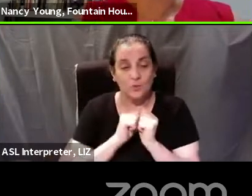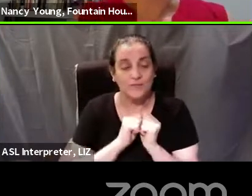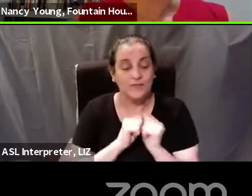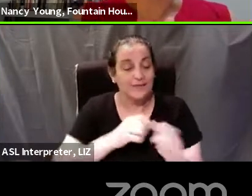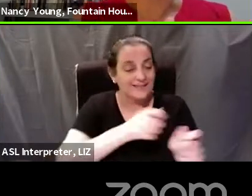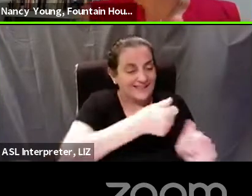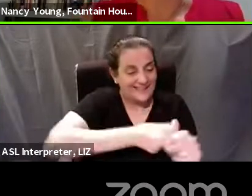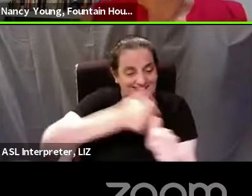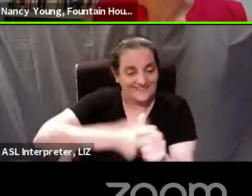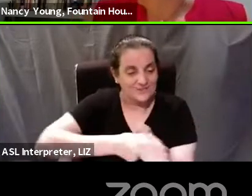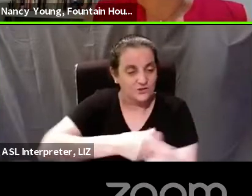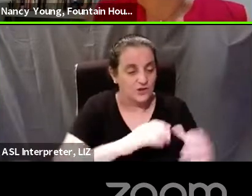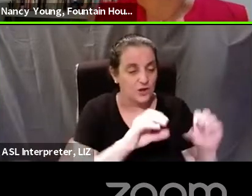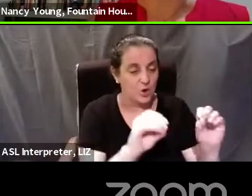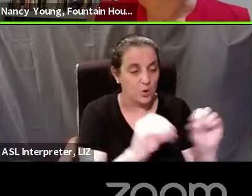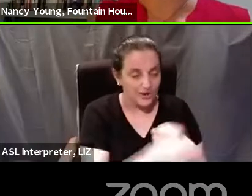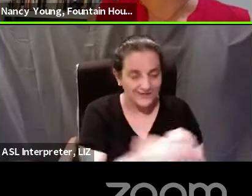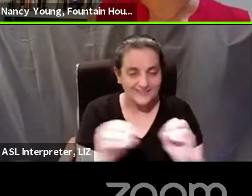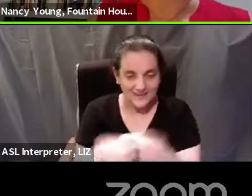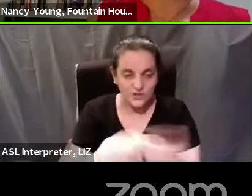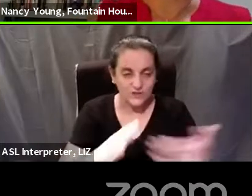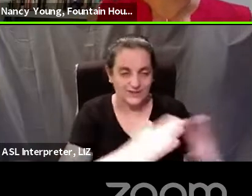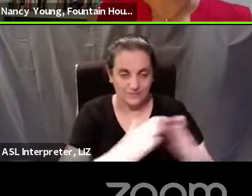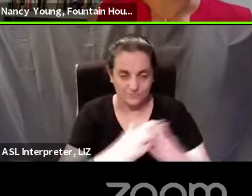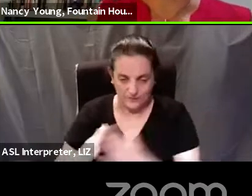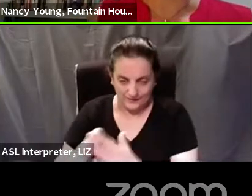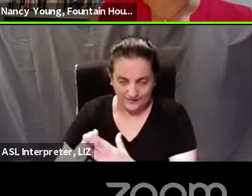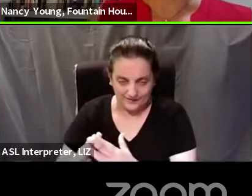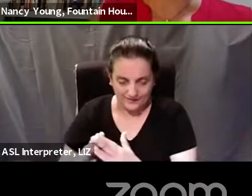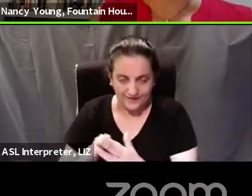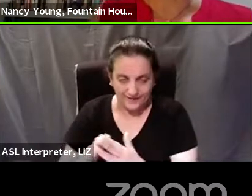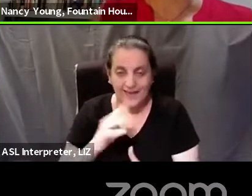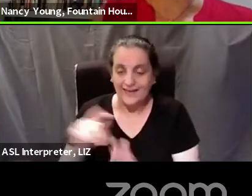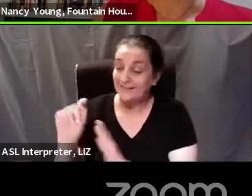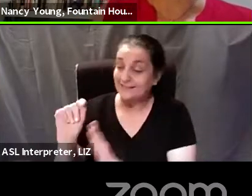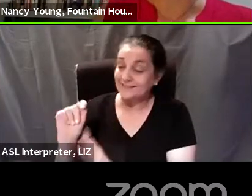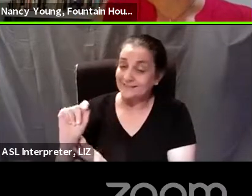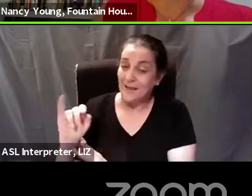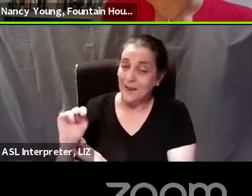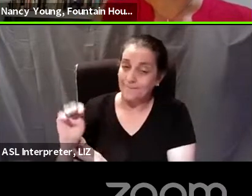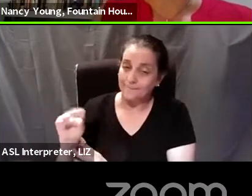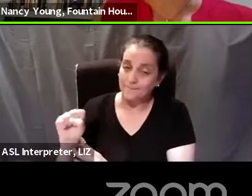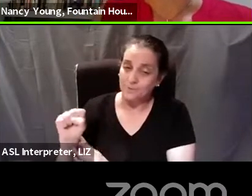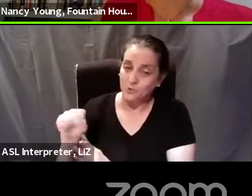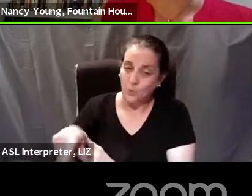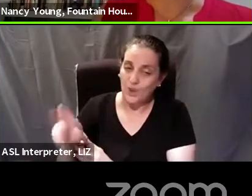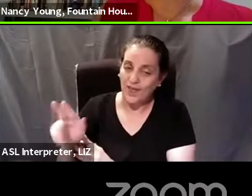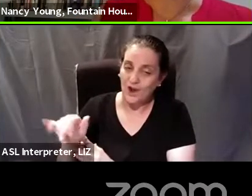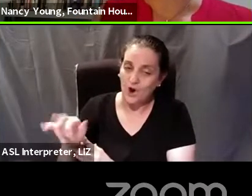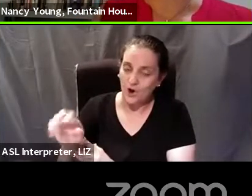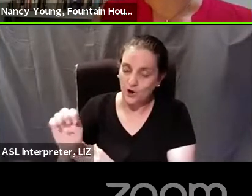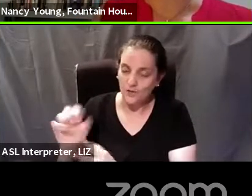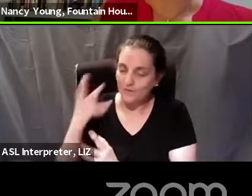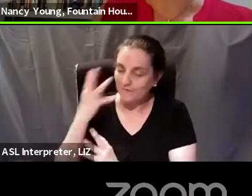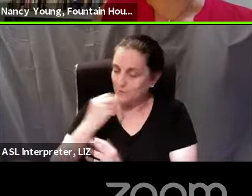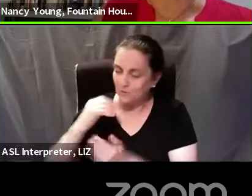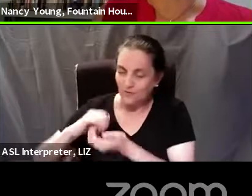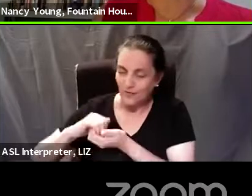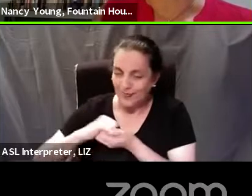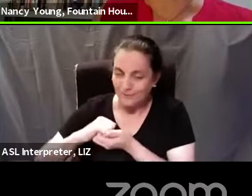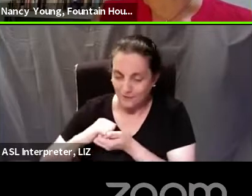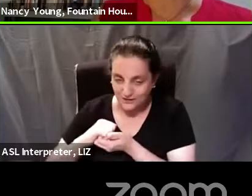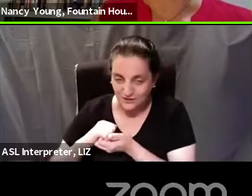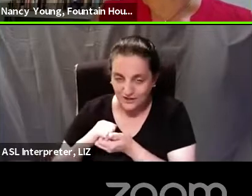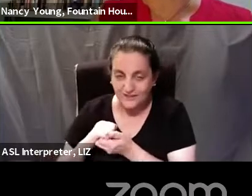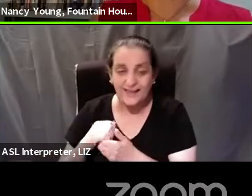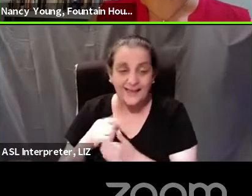are already in existence in those locations. So in Times Square, we've had an amazing, beautiful collaboration, as